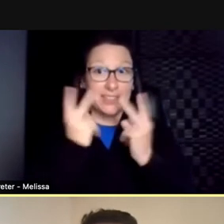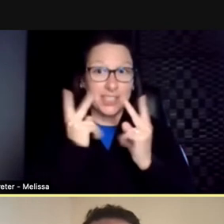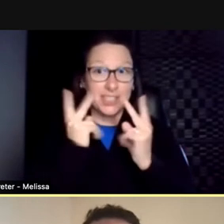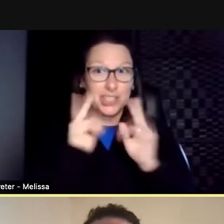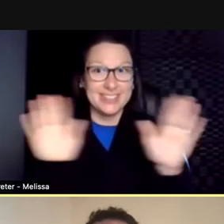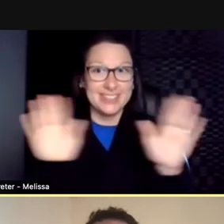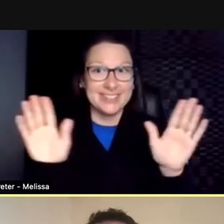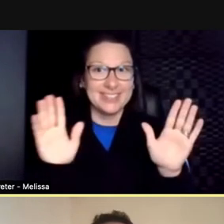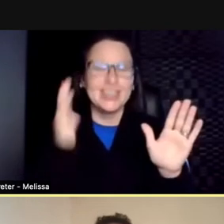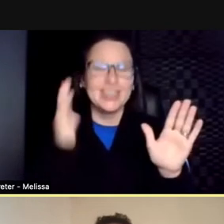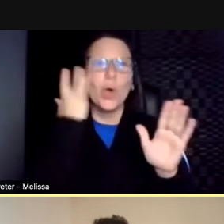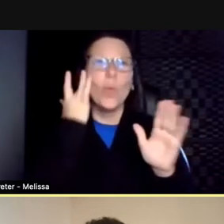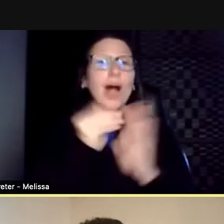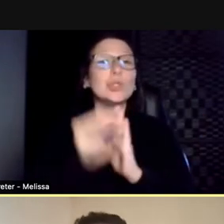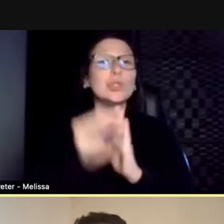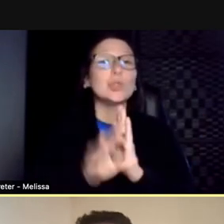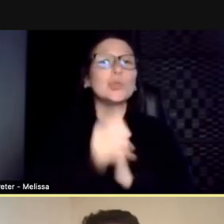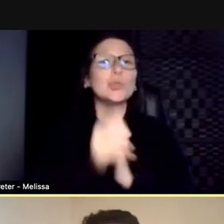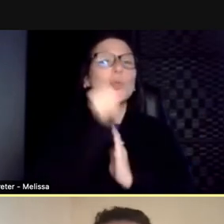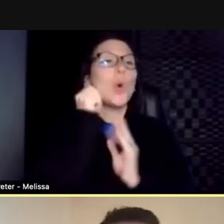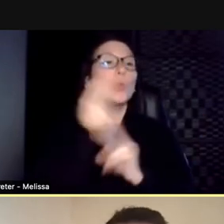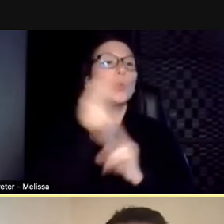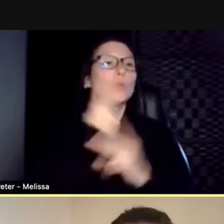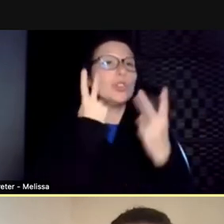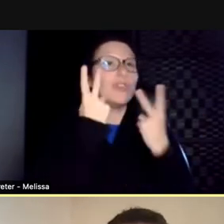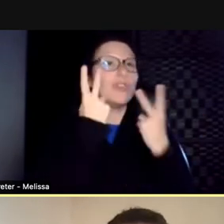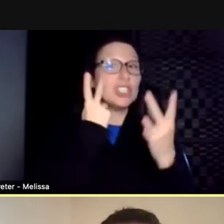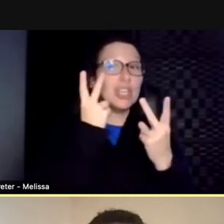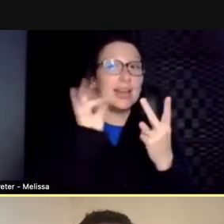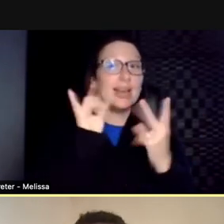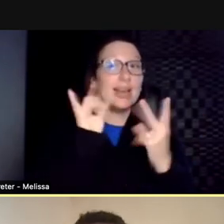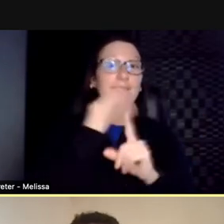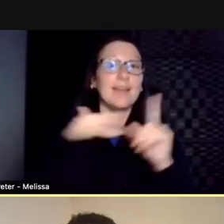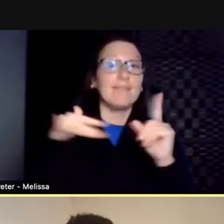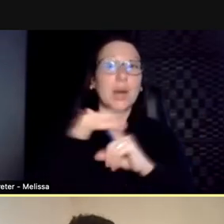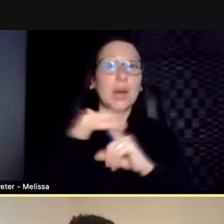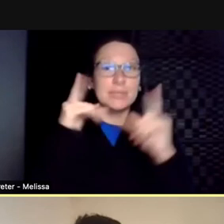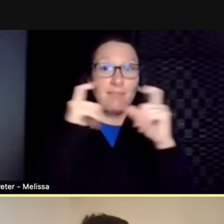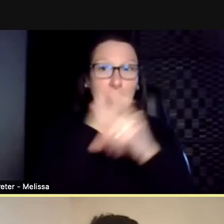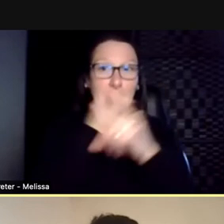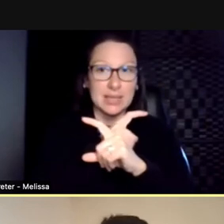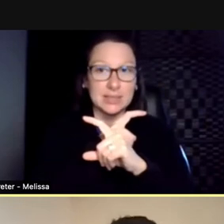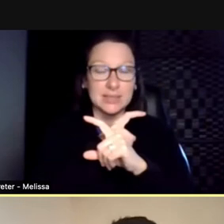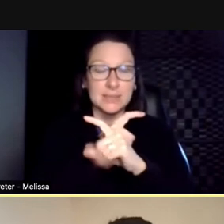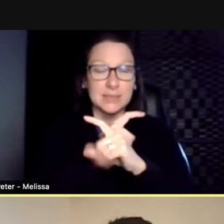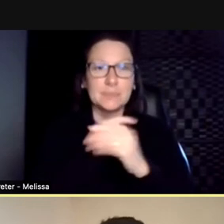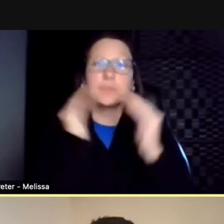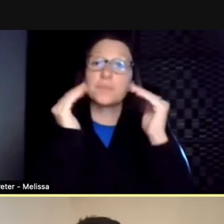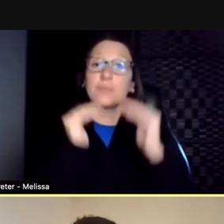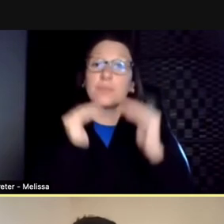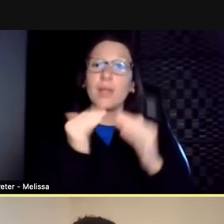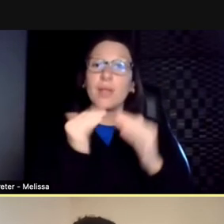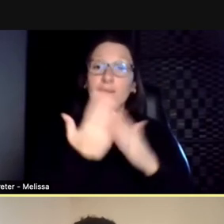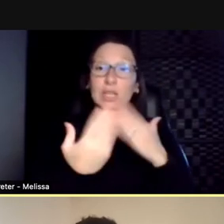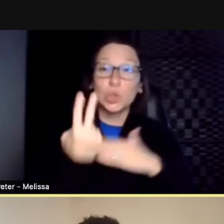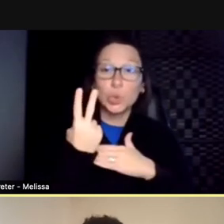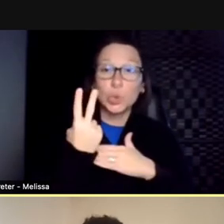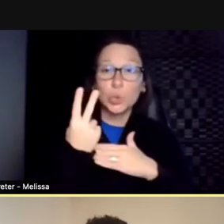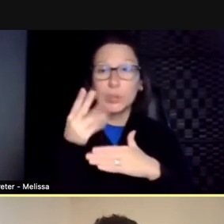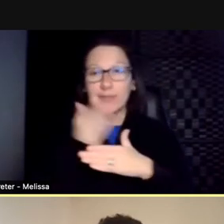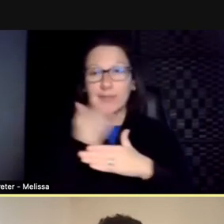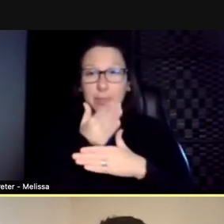going to be using their vision when the environment is more complex. In phase 2, we're kind of in that in-between stage, right?